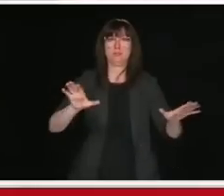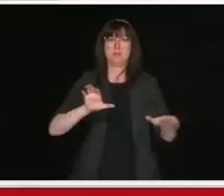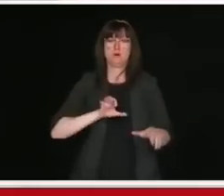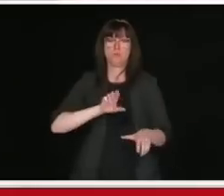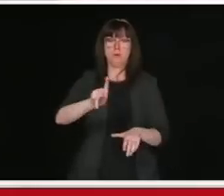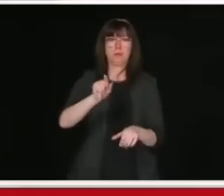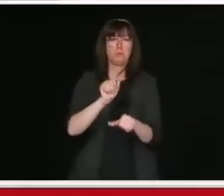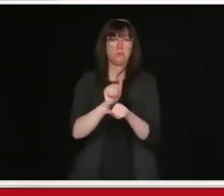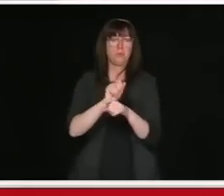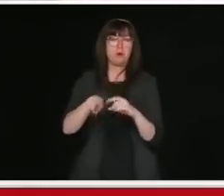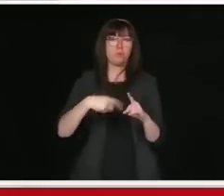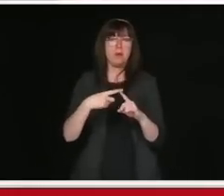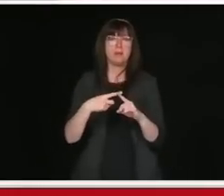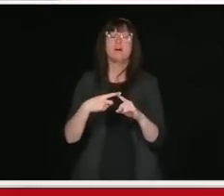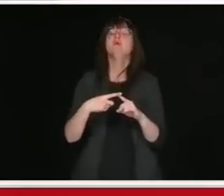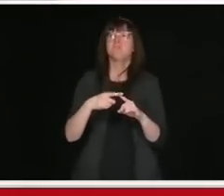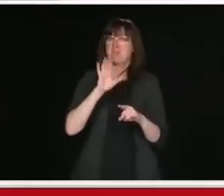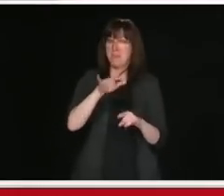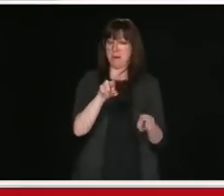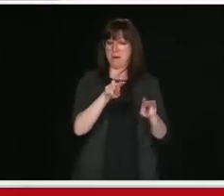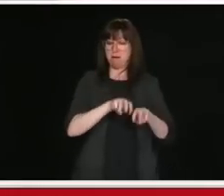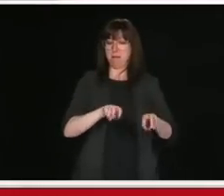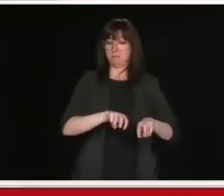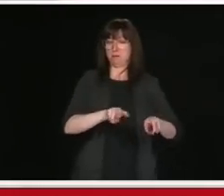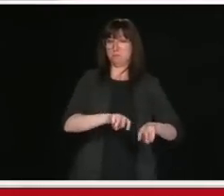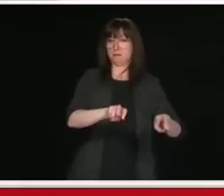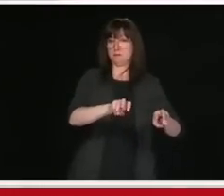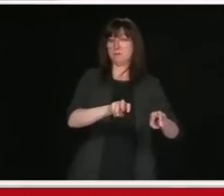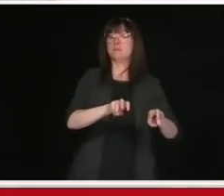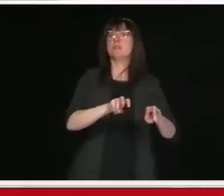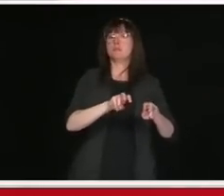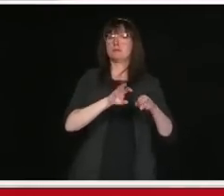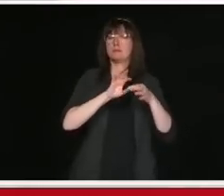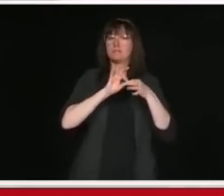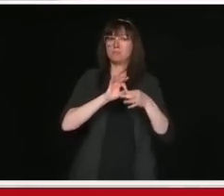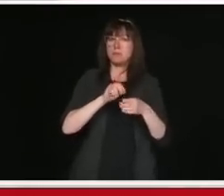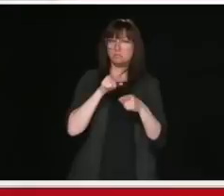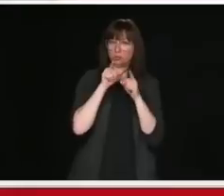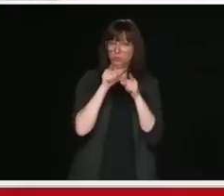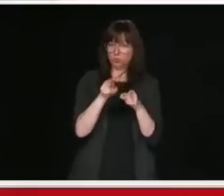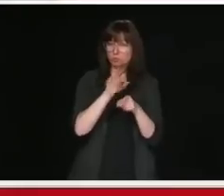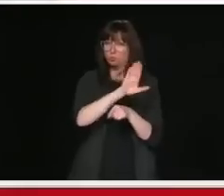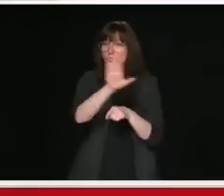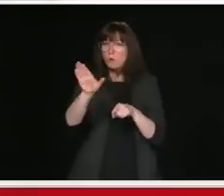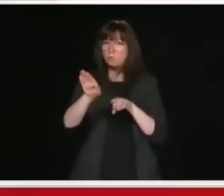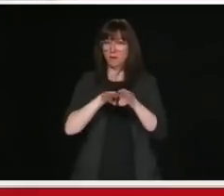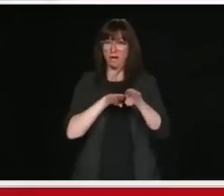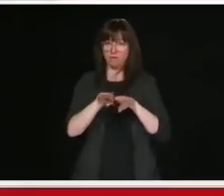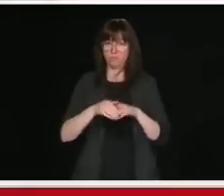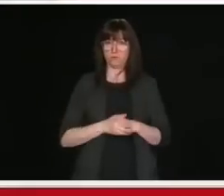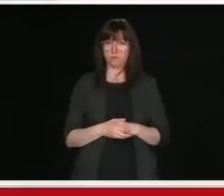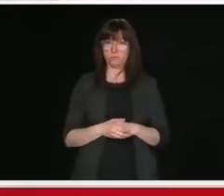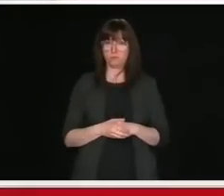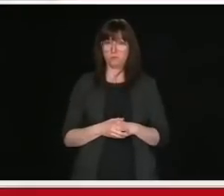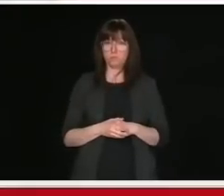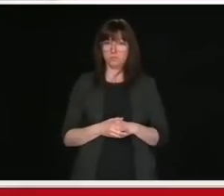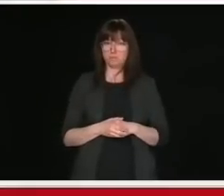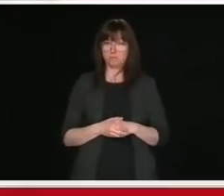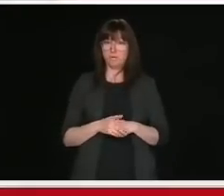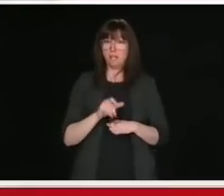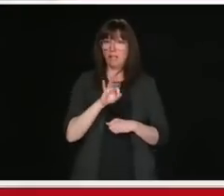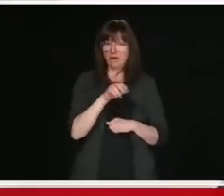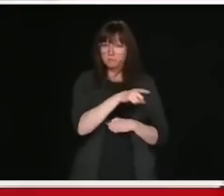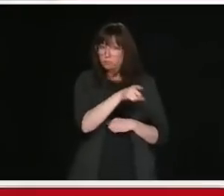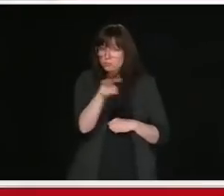depend directly on Canadians' behaviors. They depend on whether or not people follow the rules around